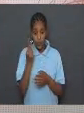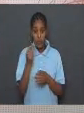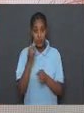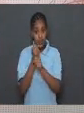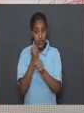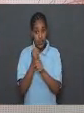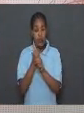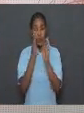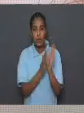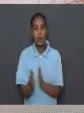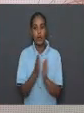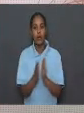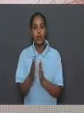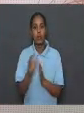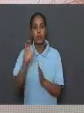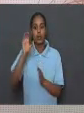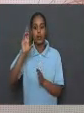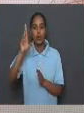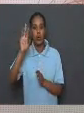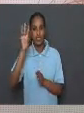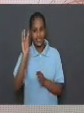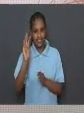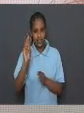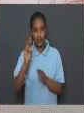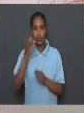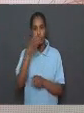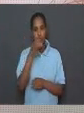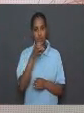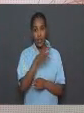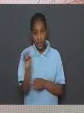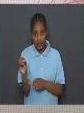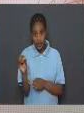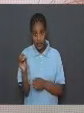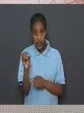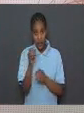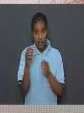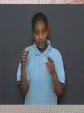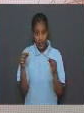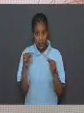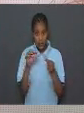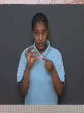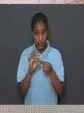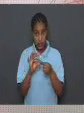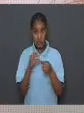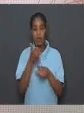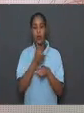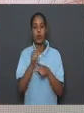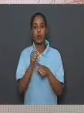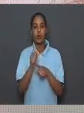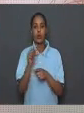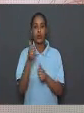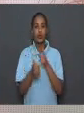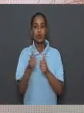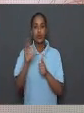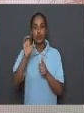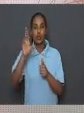usually done by preparing chromium-6 solution and by attaching the metal onto